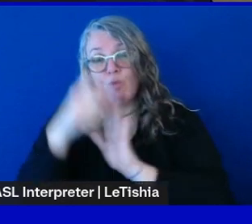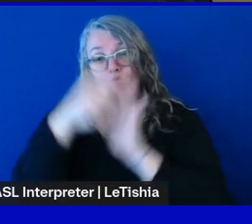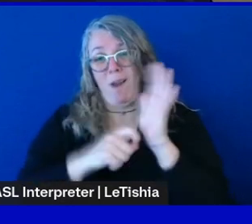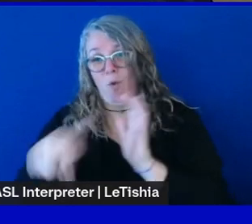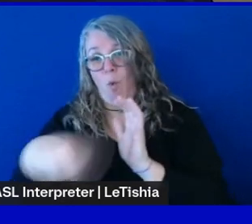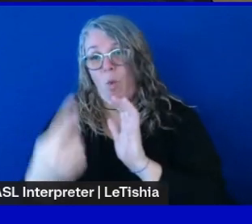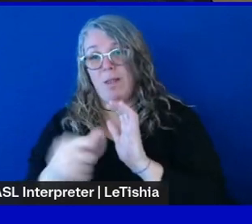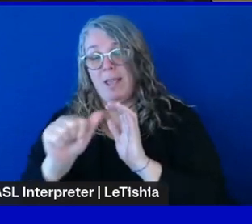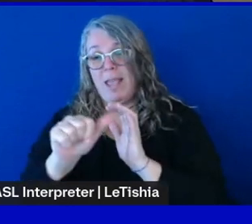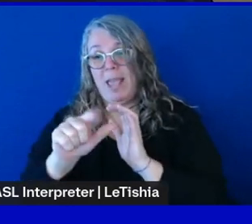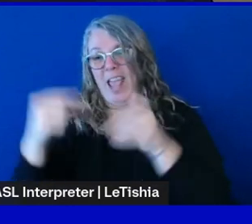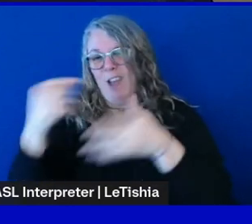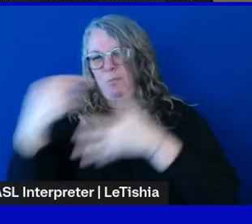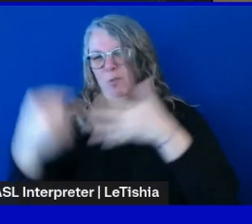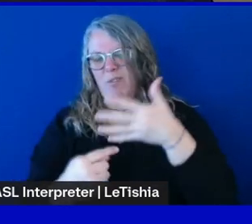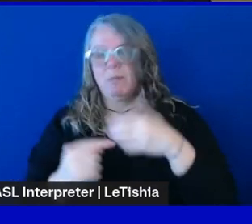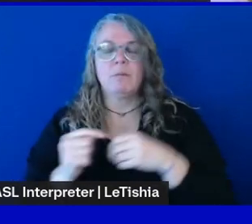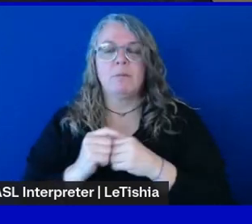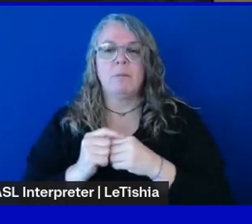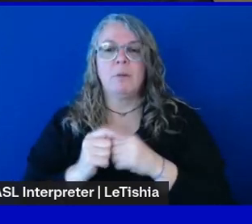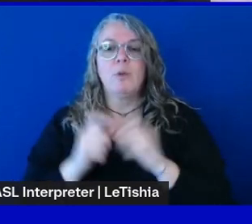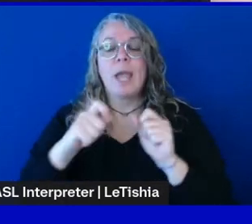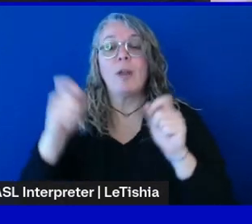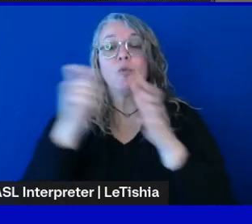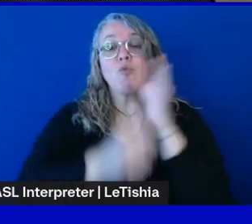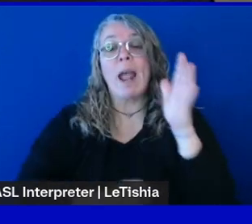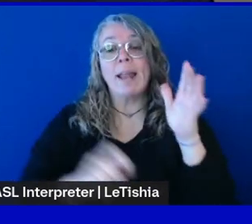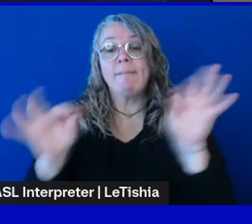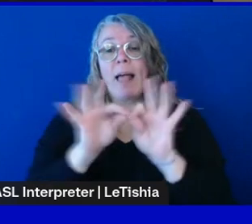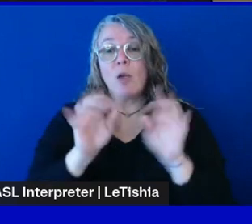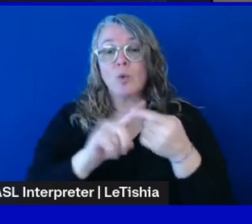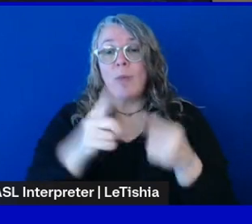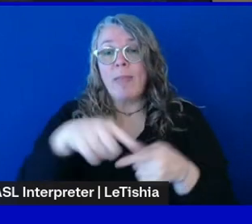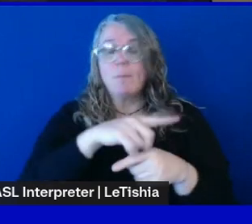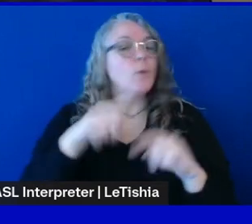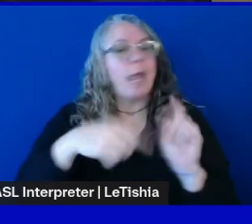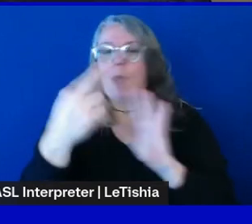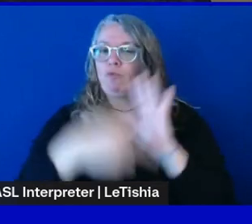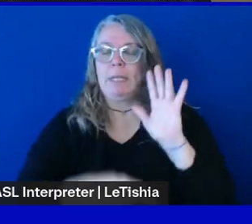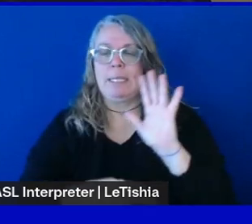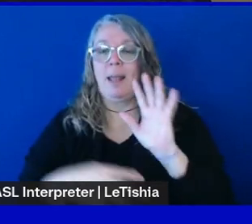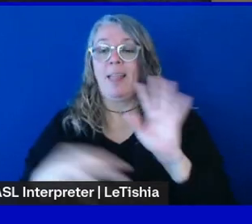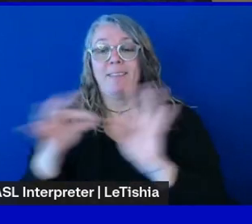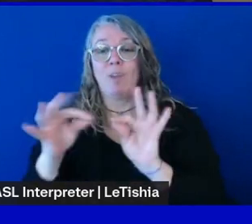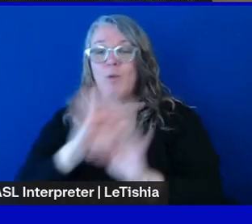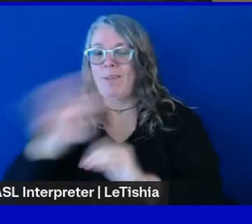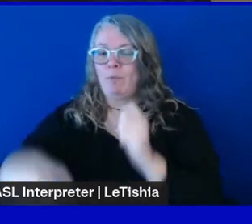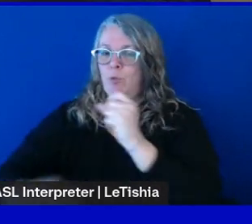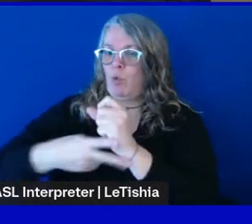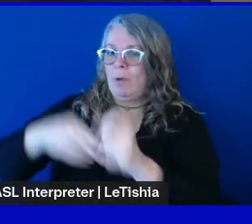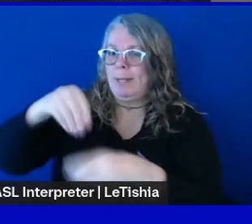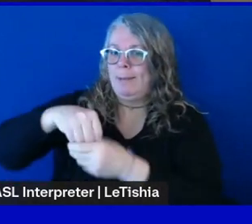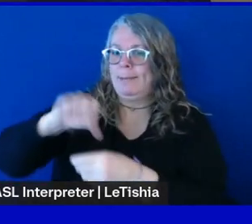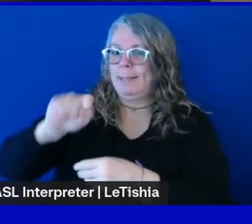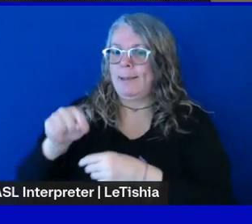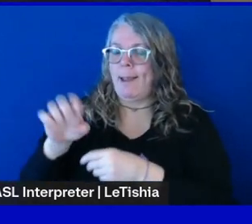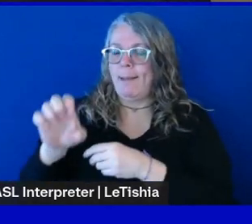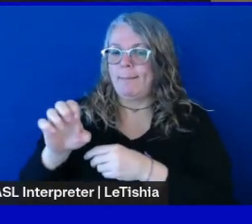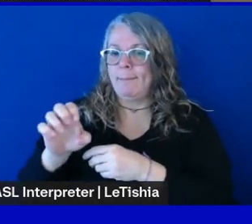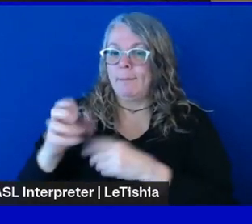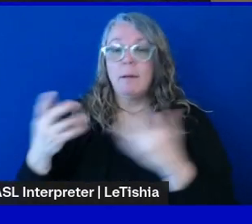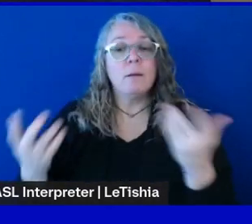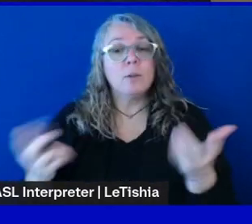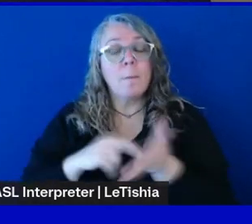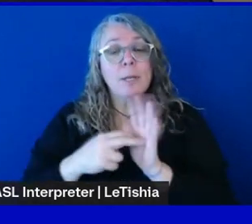write-only attributes are you can only write value to them, you cannot read the value, and the value is never stored in the state. So thus, you can actually